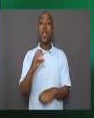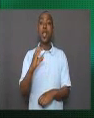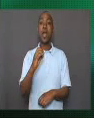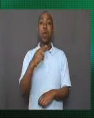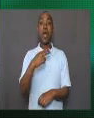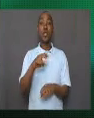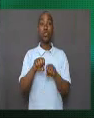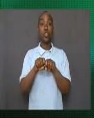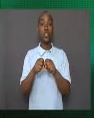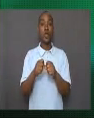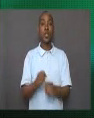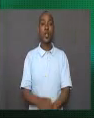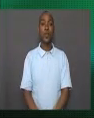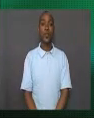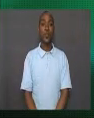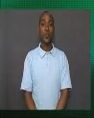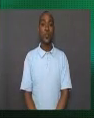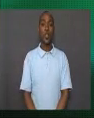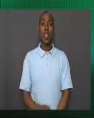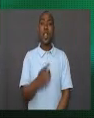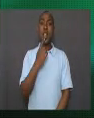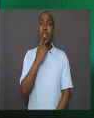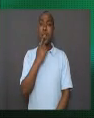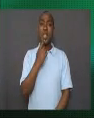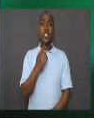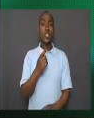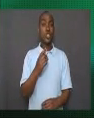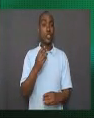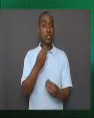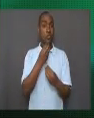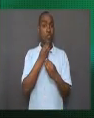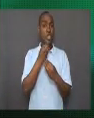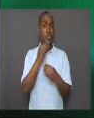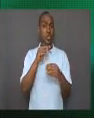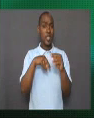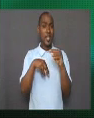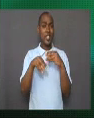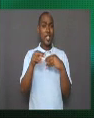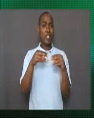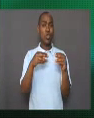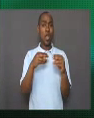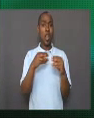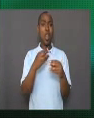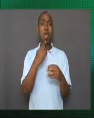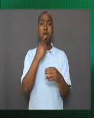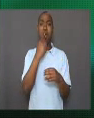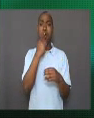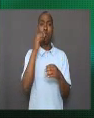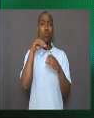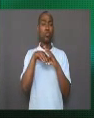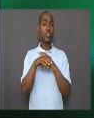carbohydrates. The tongue moves food around the mouth during